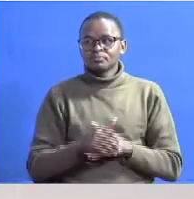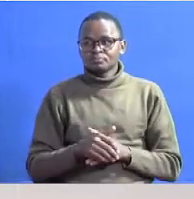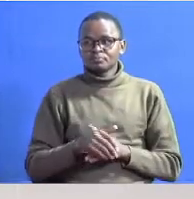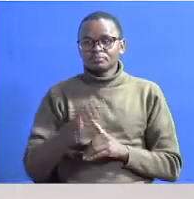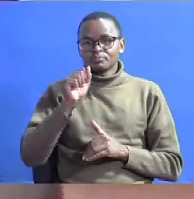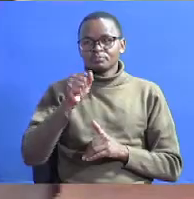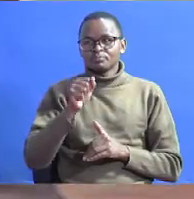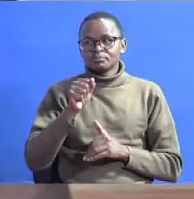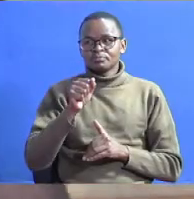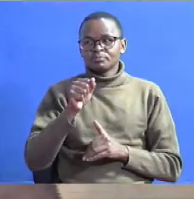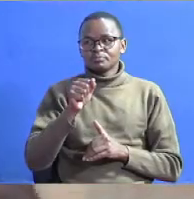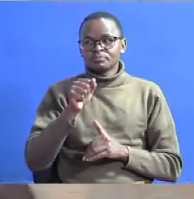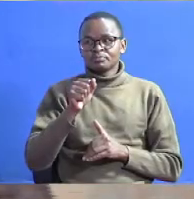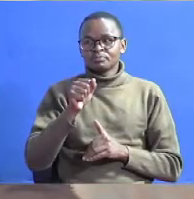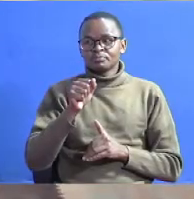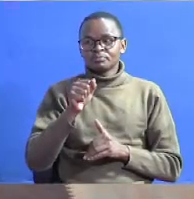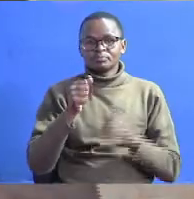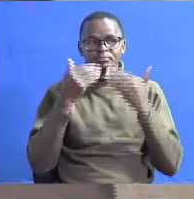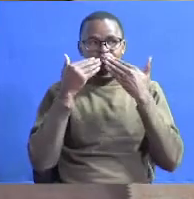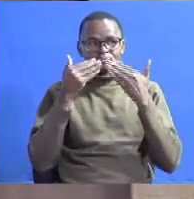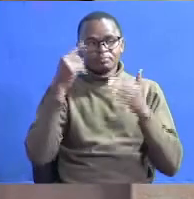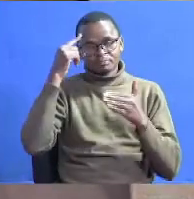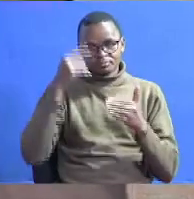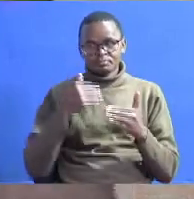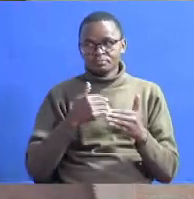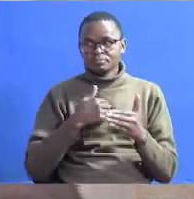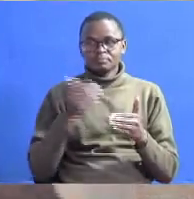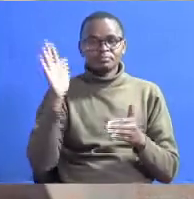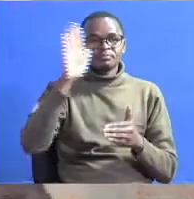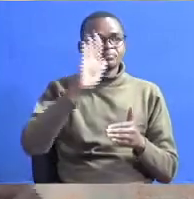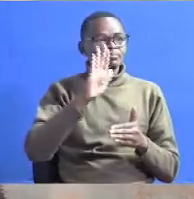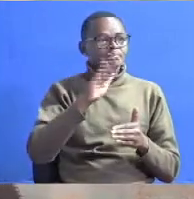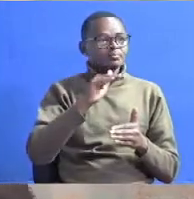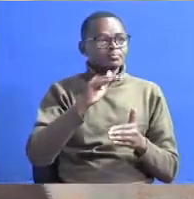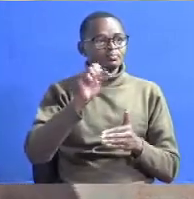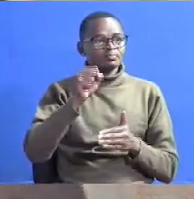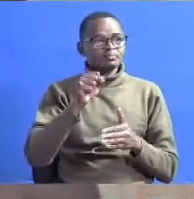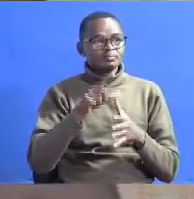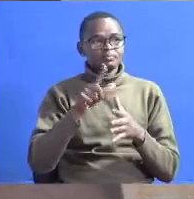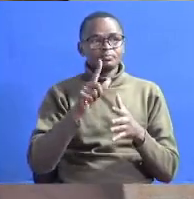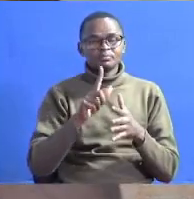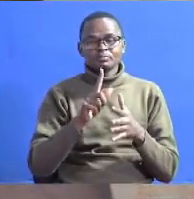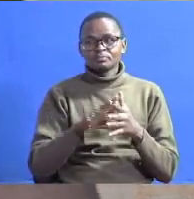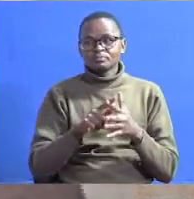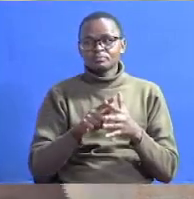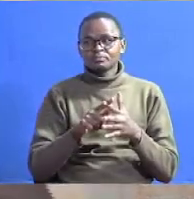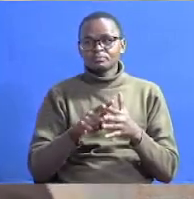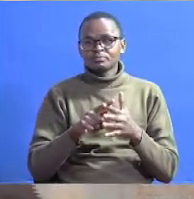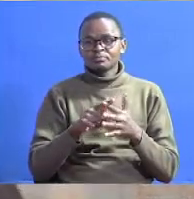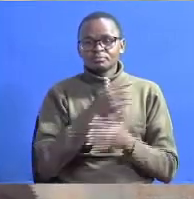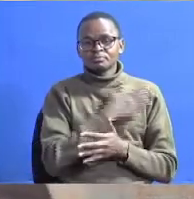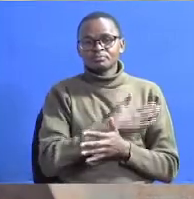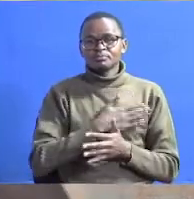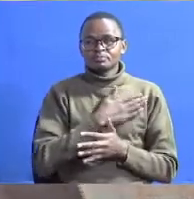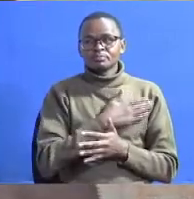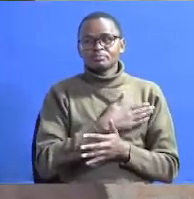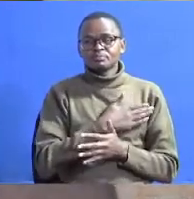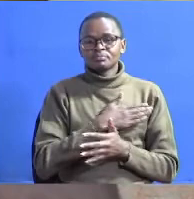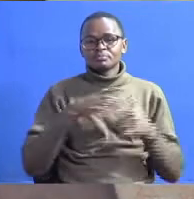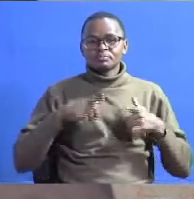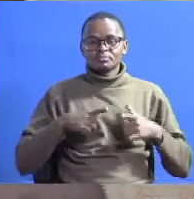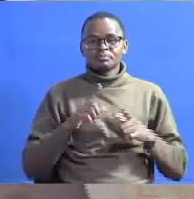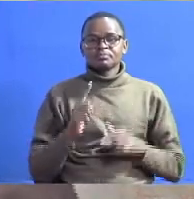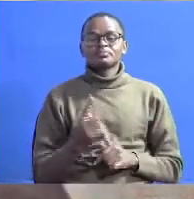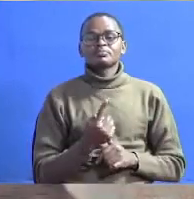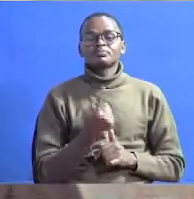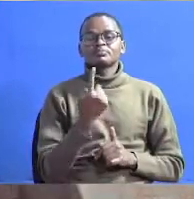Yes, Bwana Omosh, thank you for having me back. Yes, I'm so honored. It's a pleasure. Yeah, let me